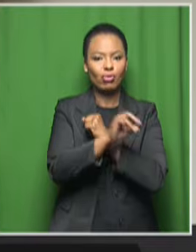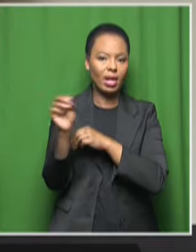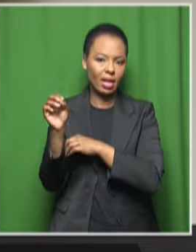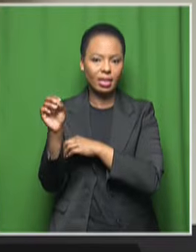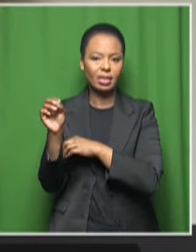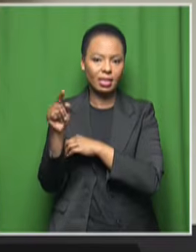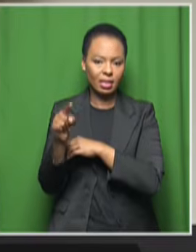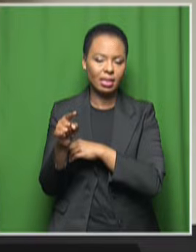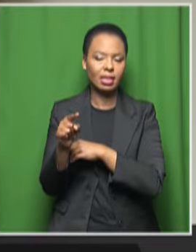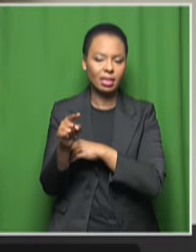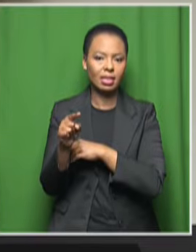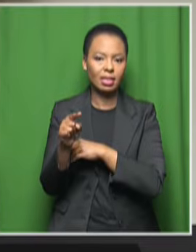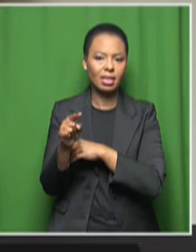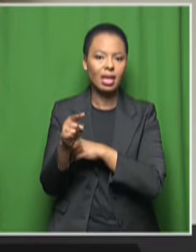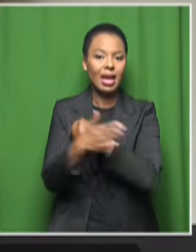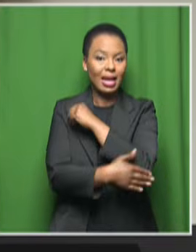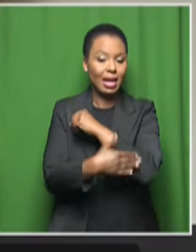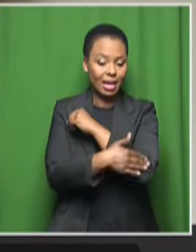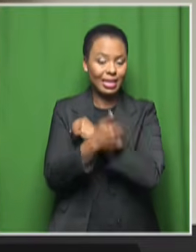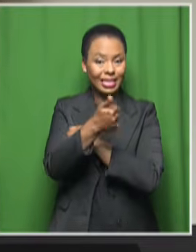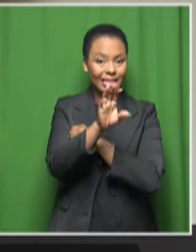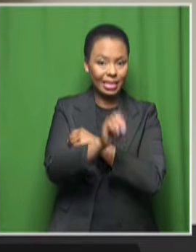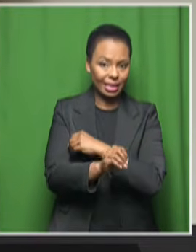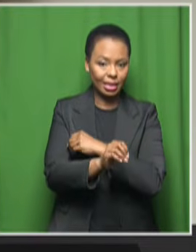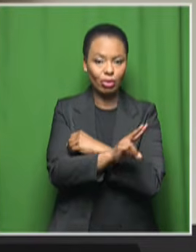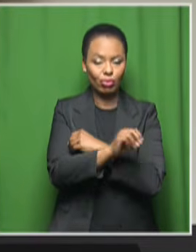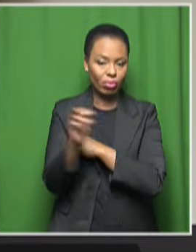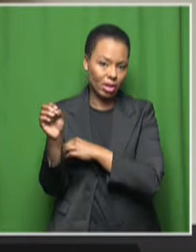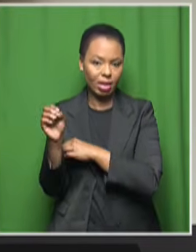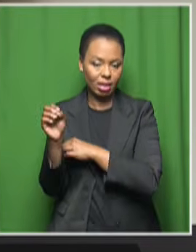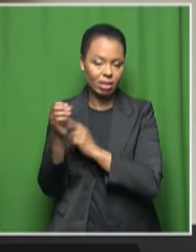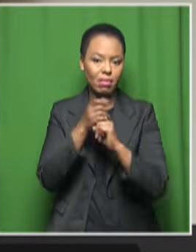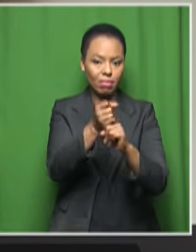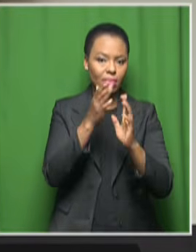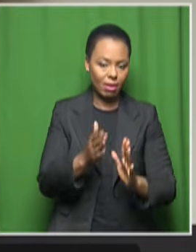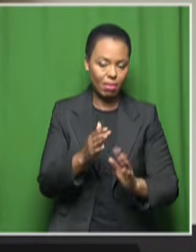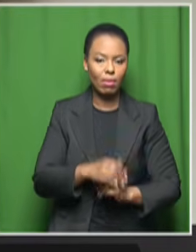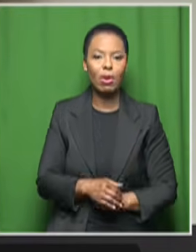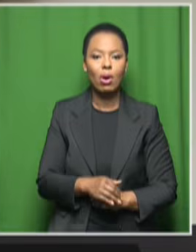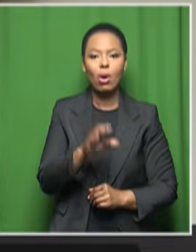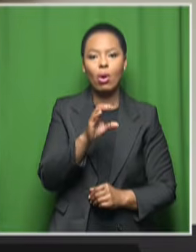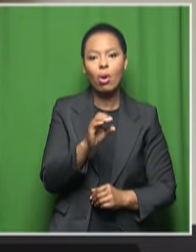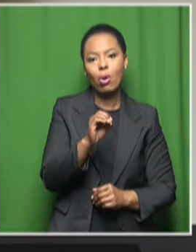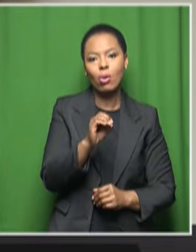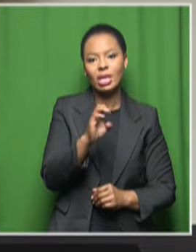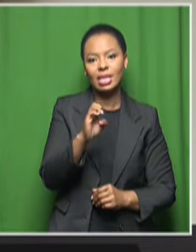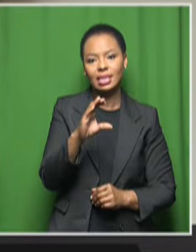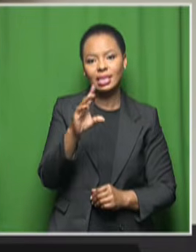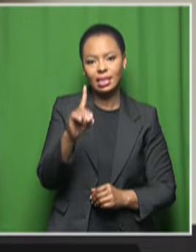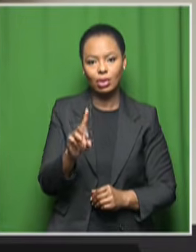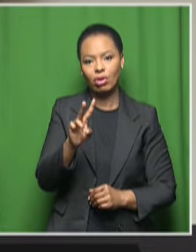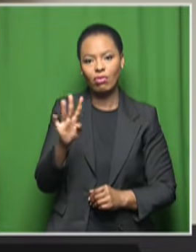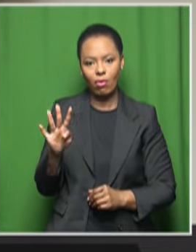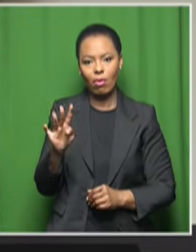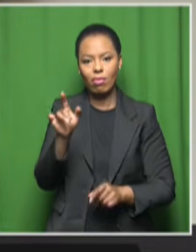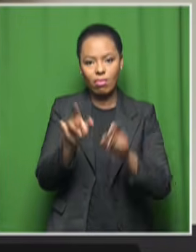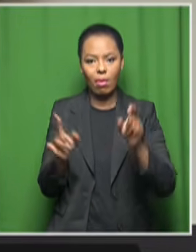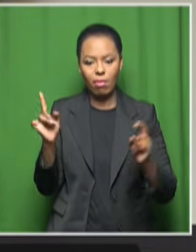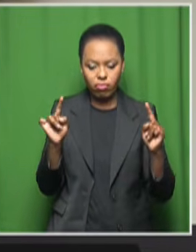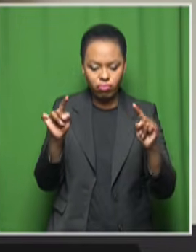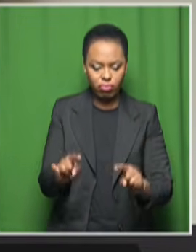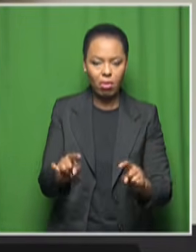60 countries, including 54 OECD countries, where tax commissioners, my colleagues around the world, will gather.